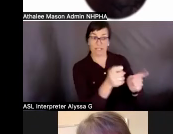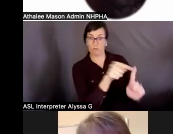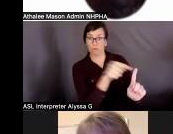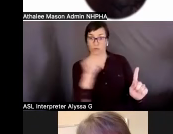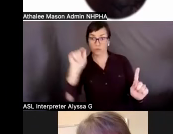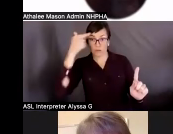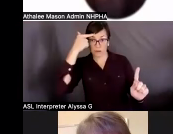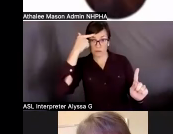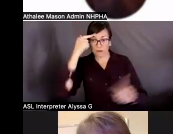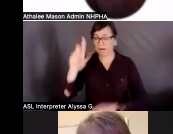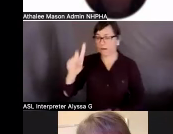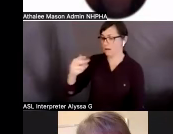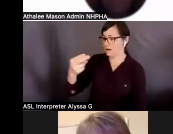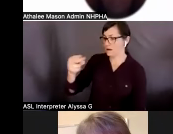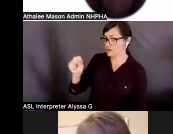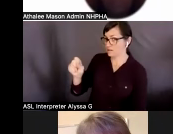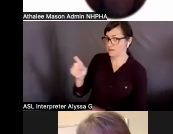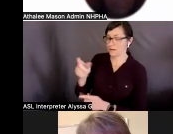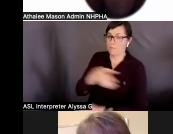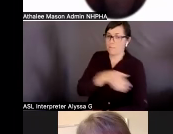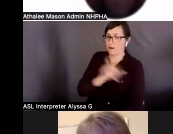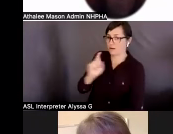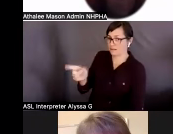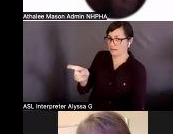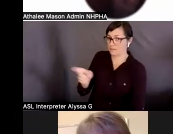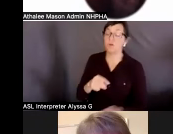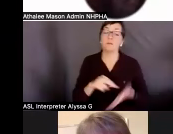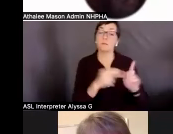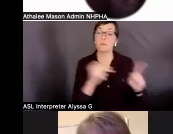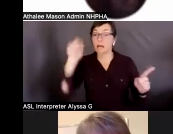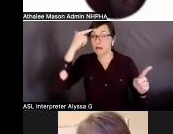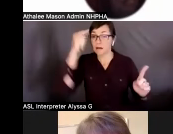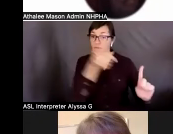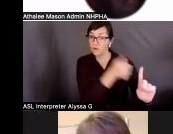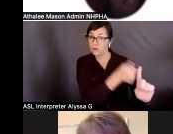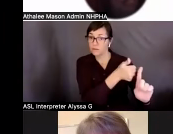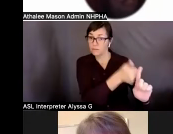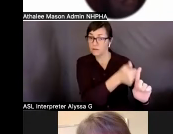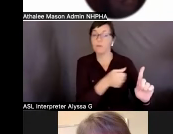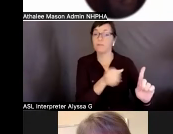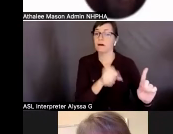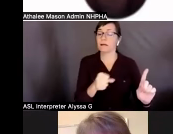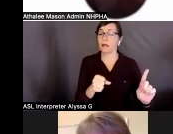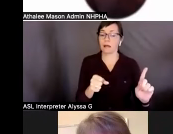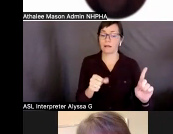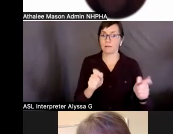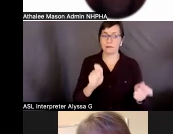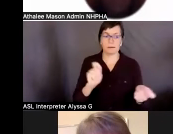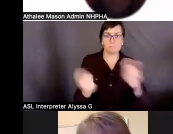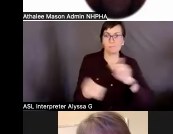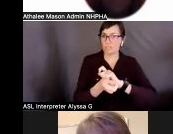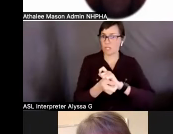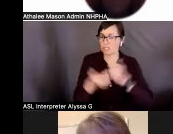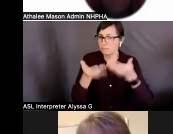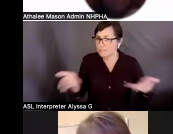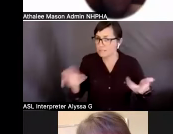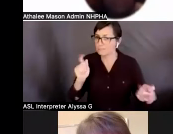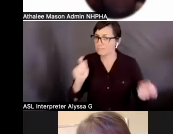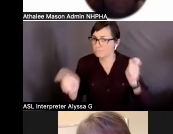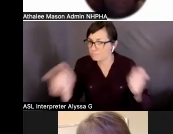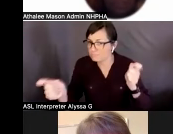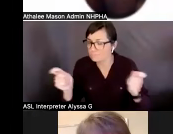DHHS. So the governor has additional abilities to move different materials, take control of